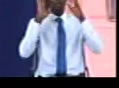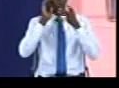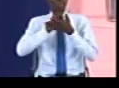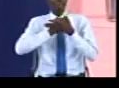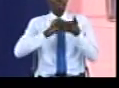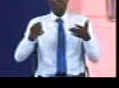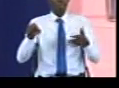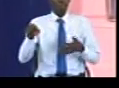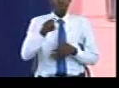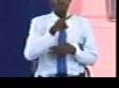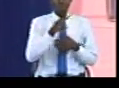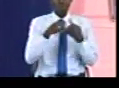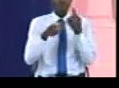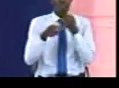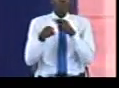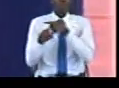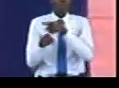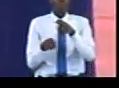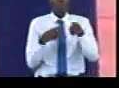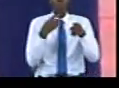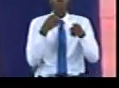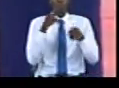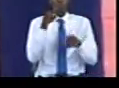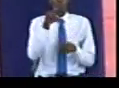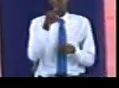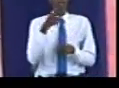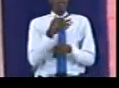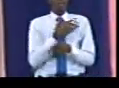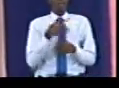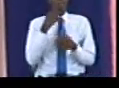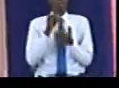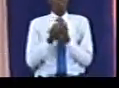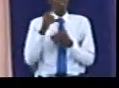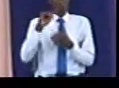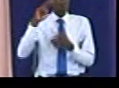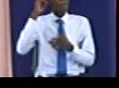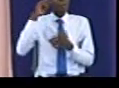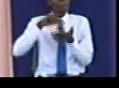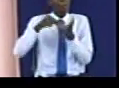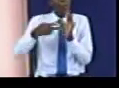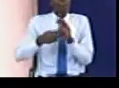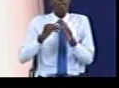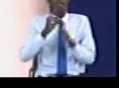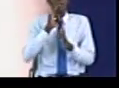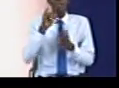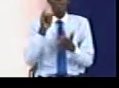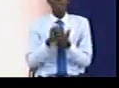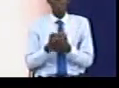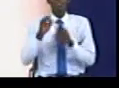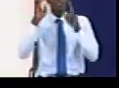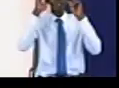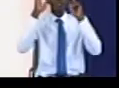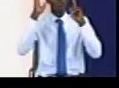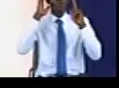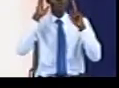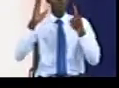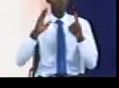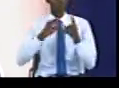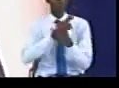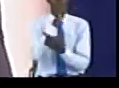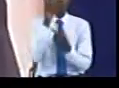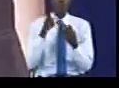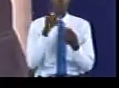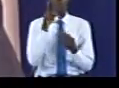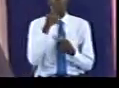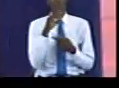you? Yes. And then he says, the purpose is I'll perfect you, and then that law will not be far away. I'm